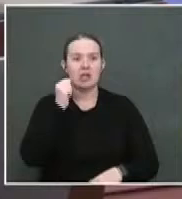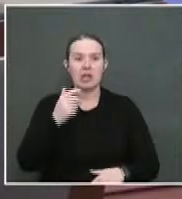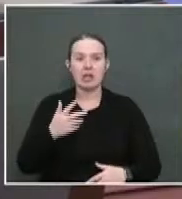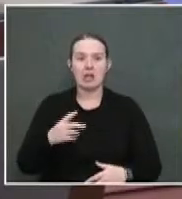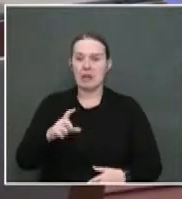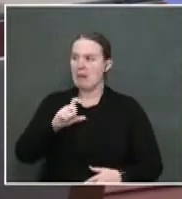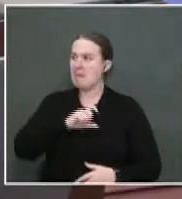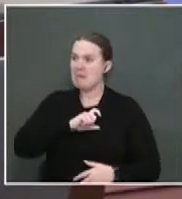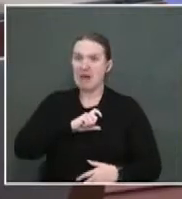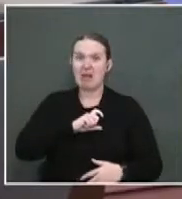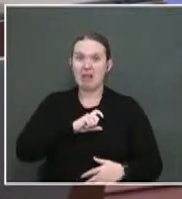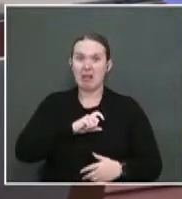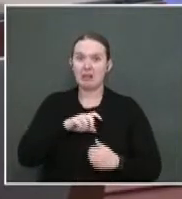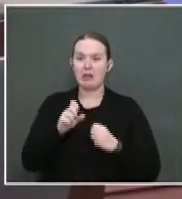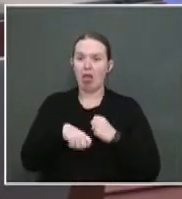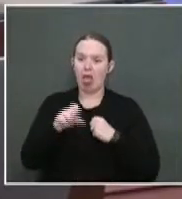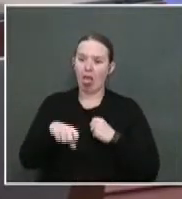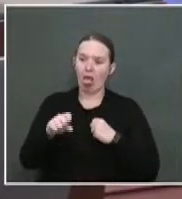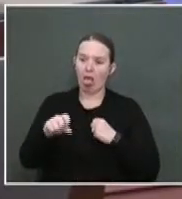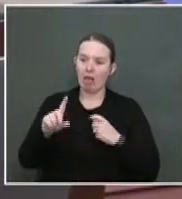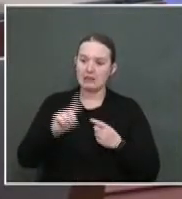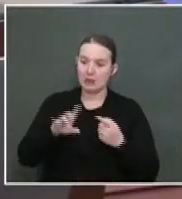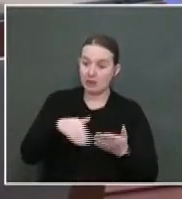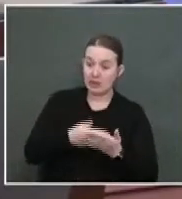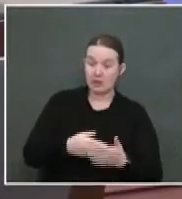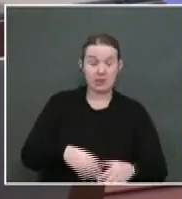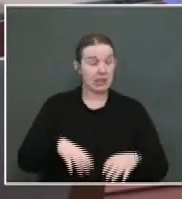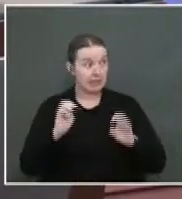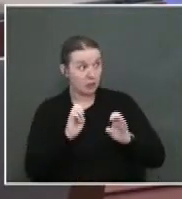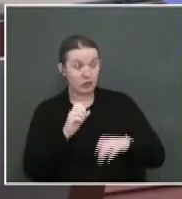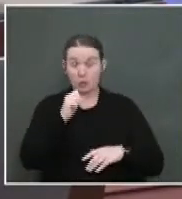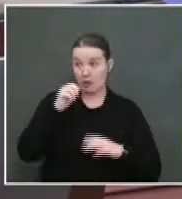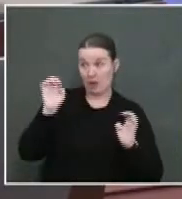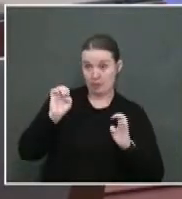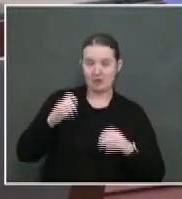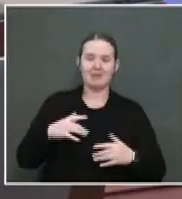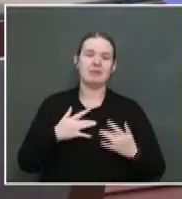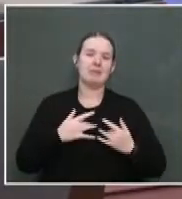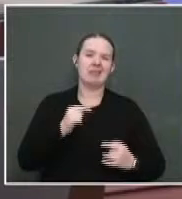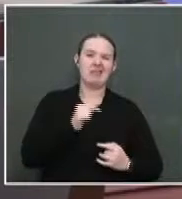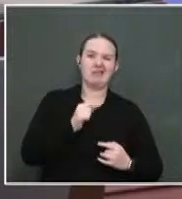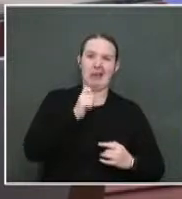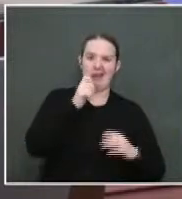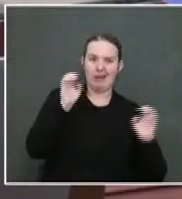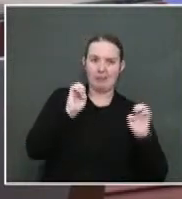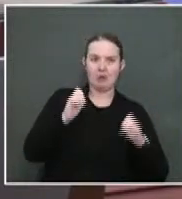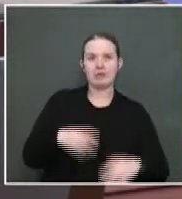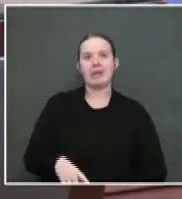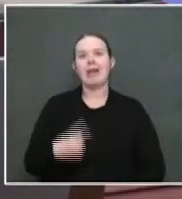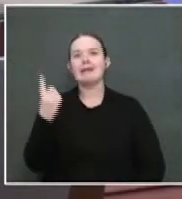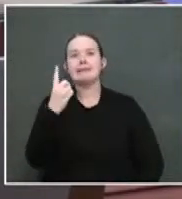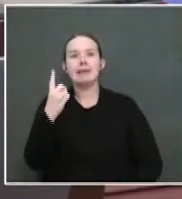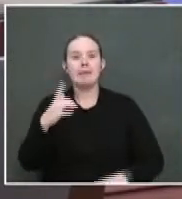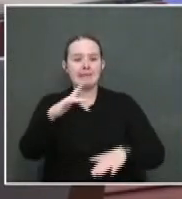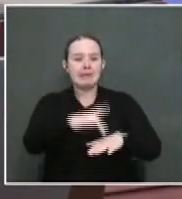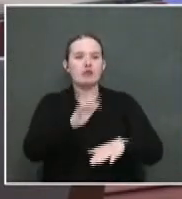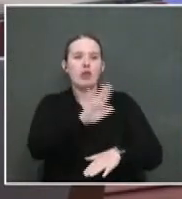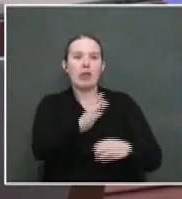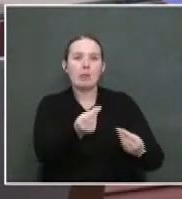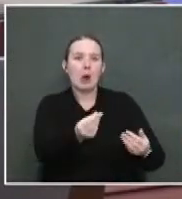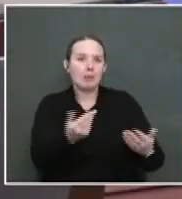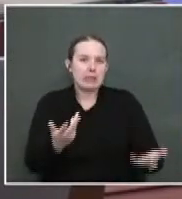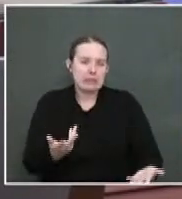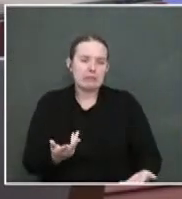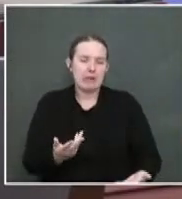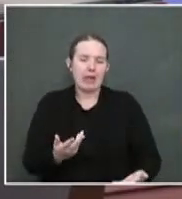takes SAPD forever to get out there. And I'm like, well, are you talking about emergency, non-emergency? And it's usually a non-emergency. They have a trespasser or something, and it takes them